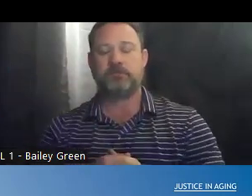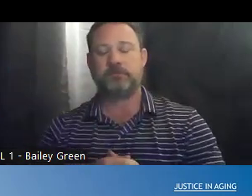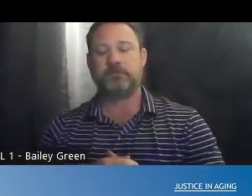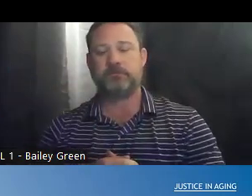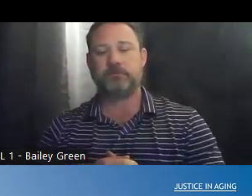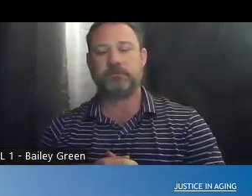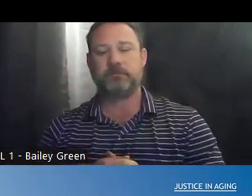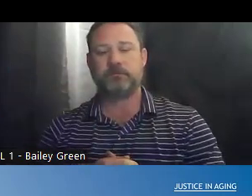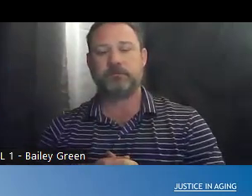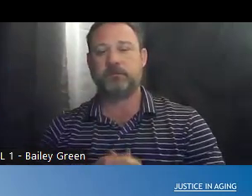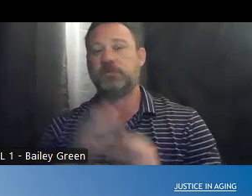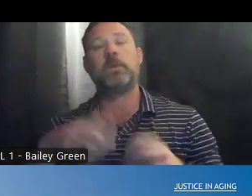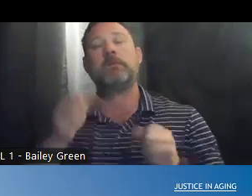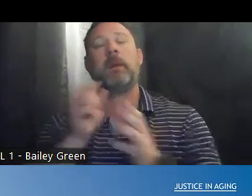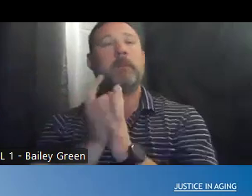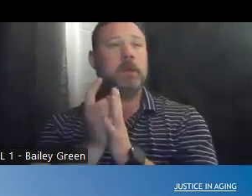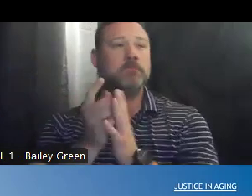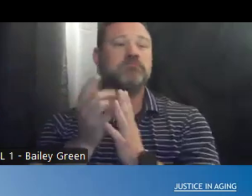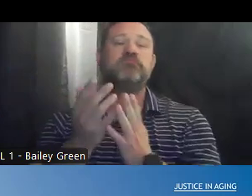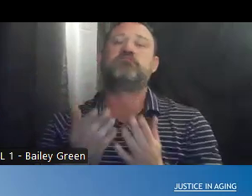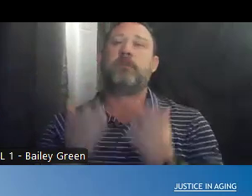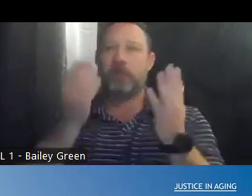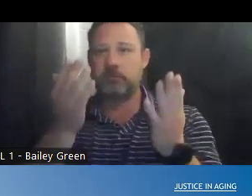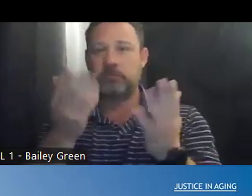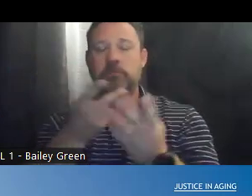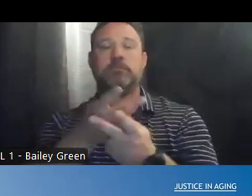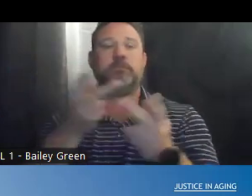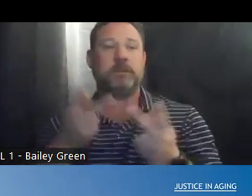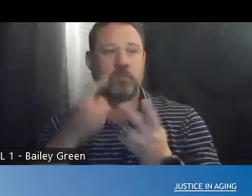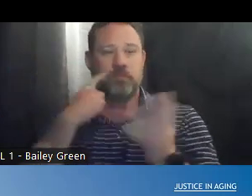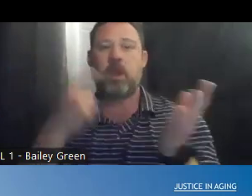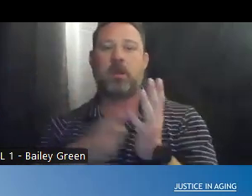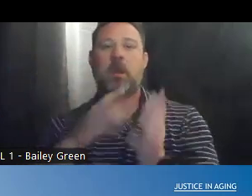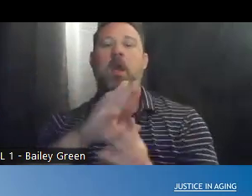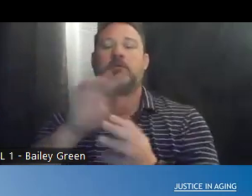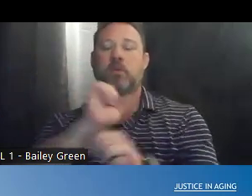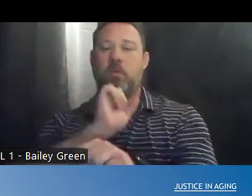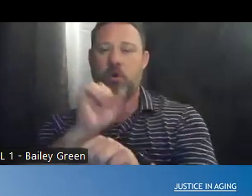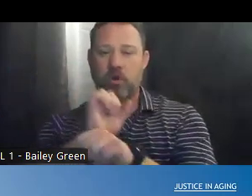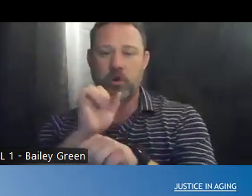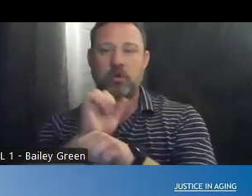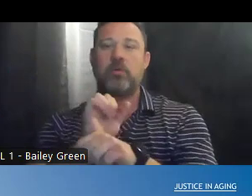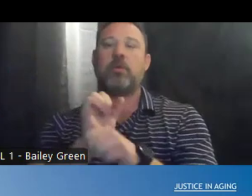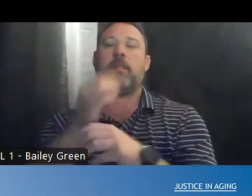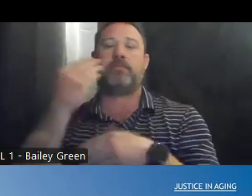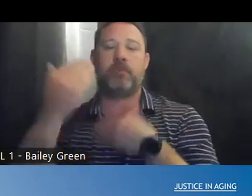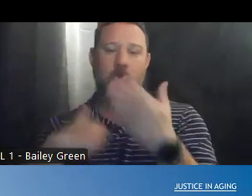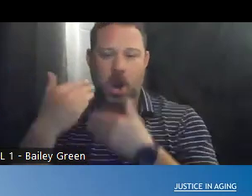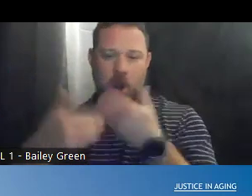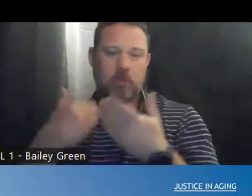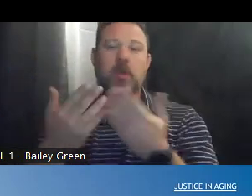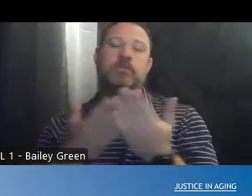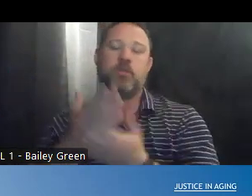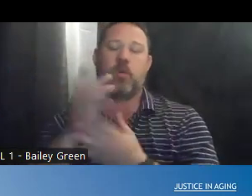and uplift that and give a space to recognize all of that work that and the progress that we've made through our